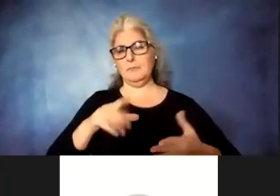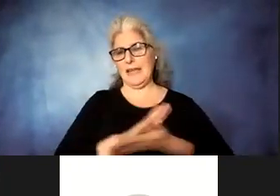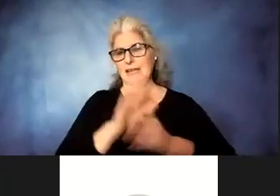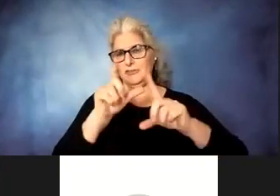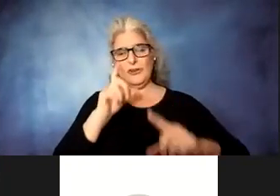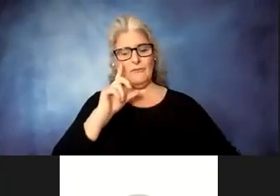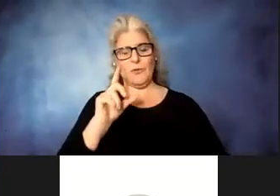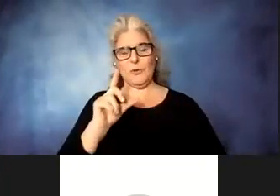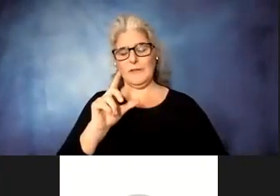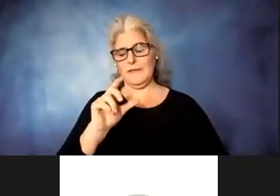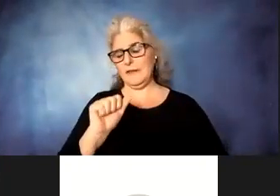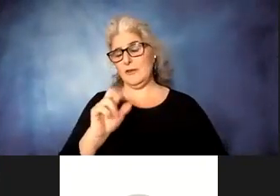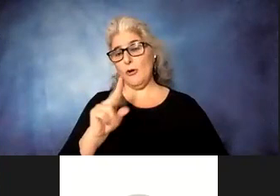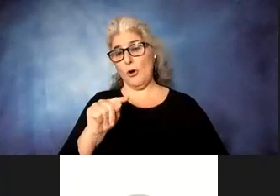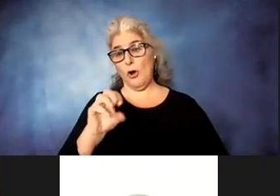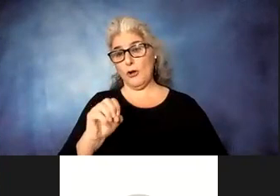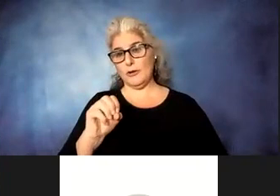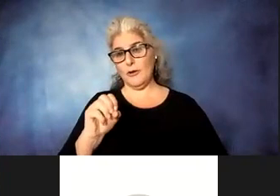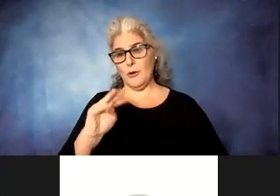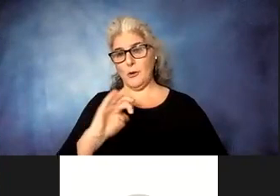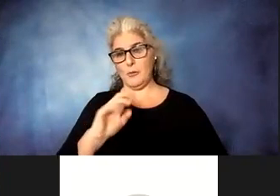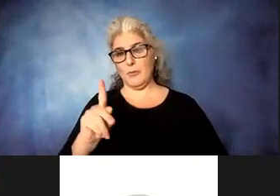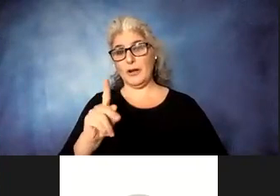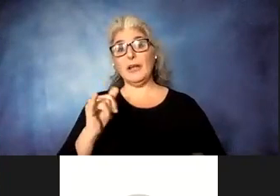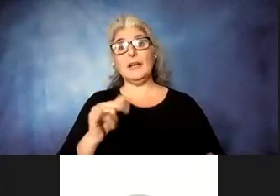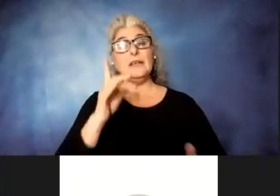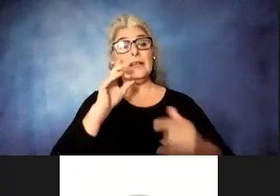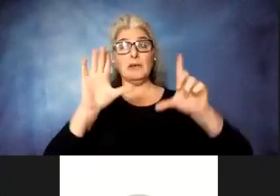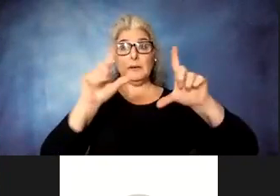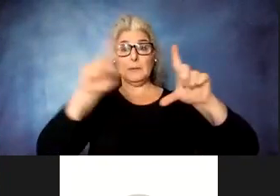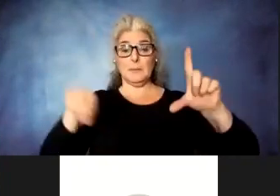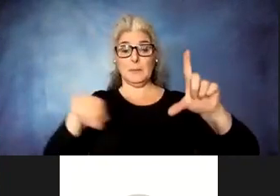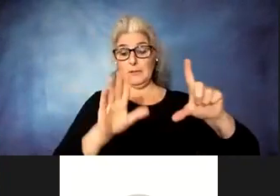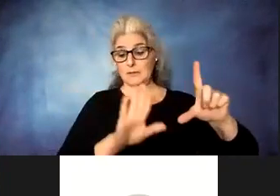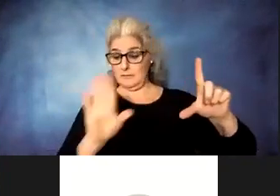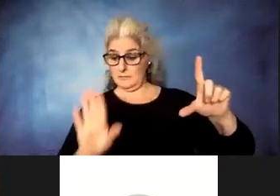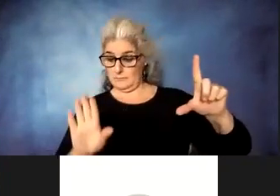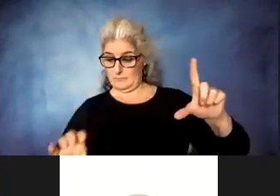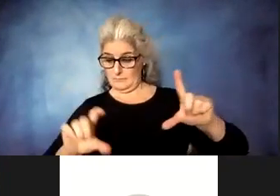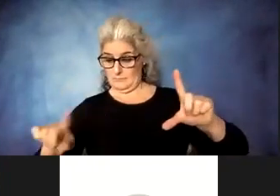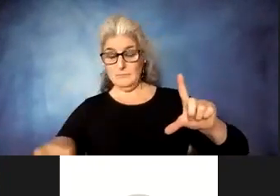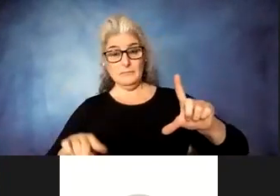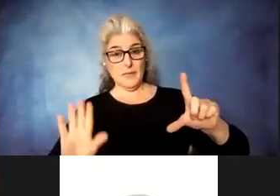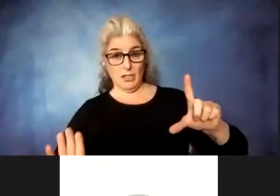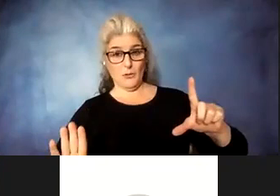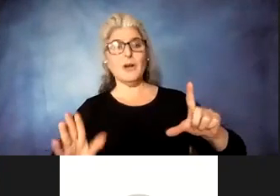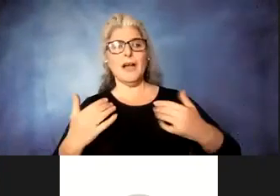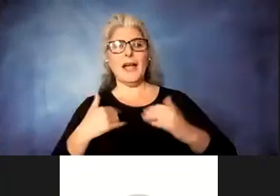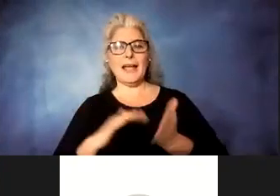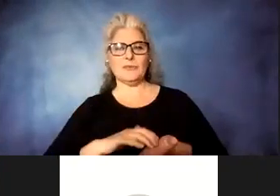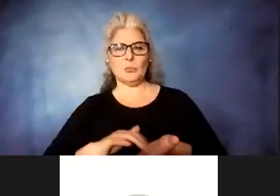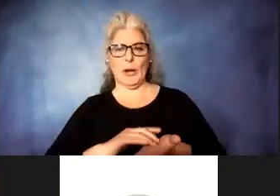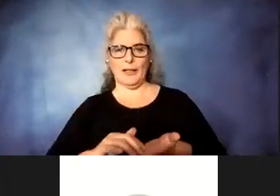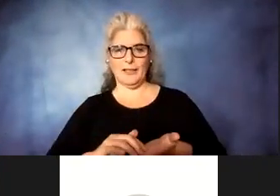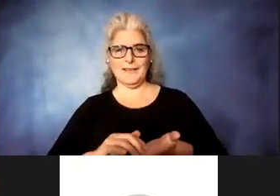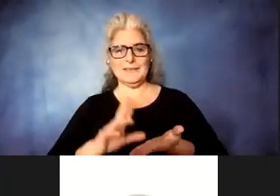And the BMD, also the keypad to the right of the screen, has Braille on it. So in addition to navigating through